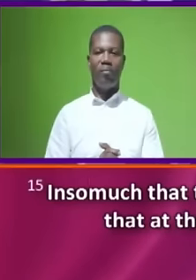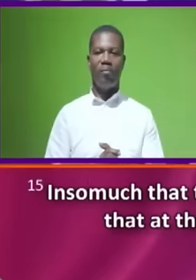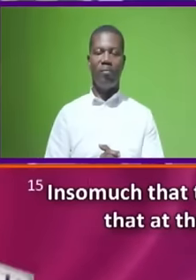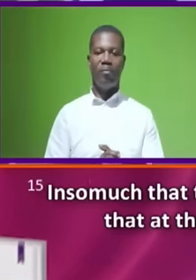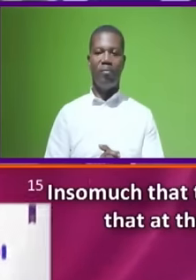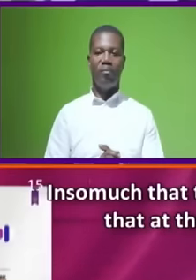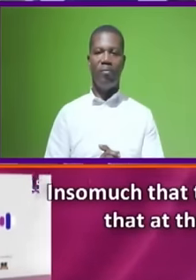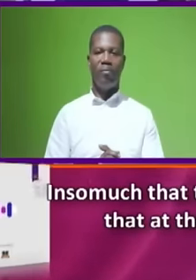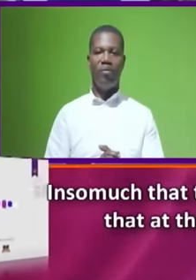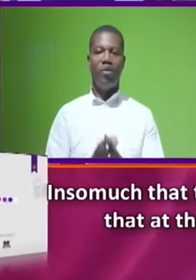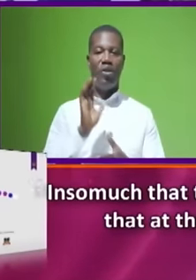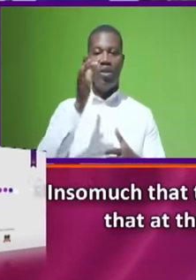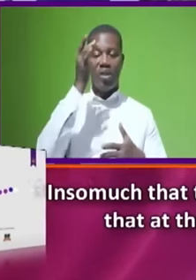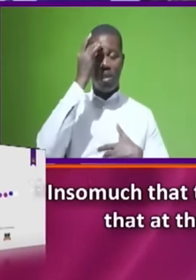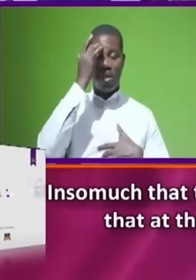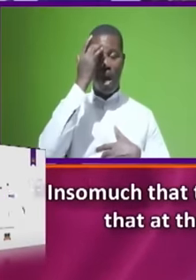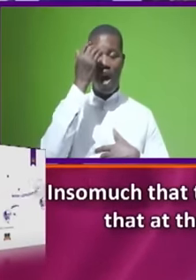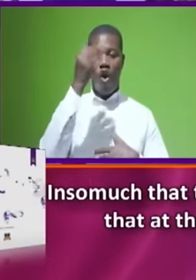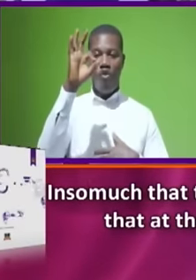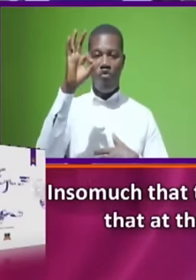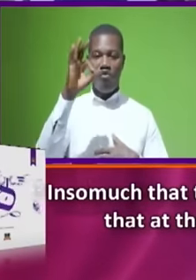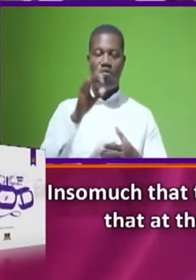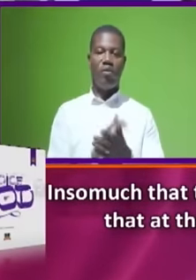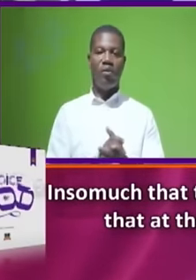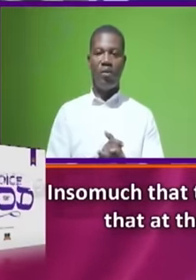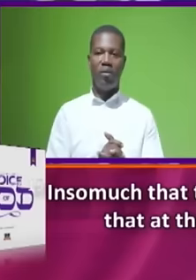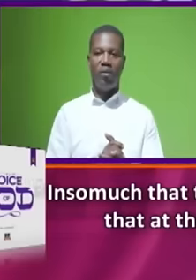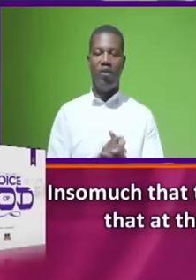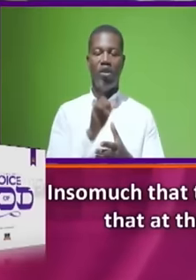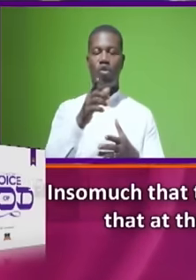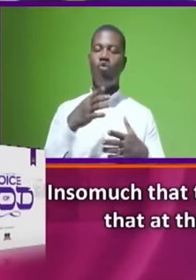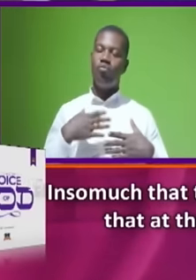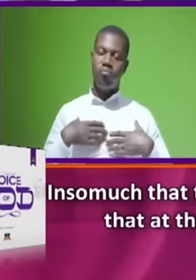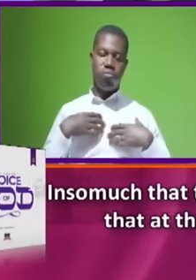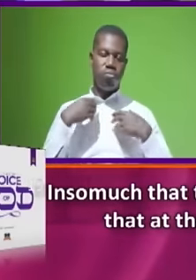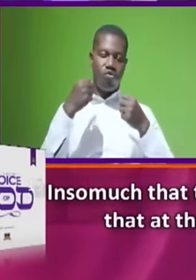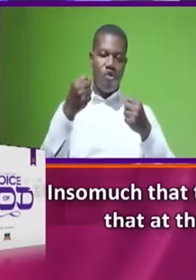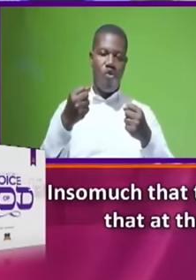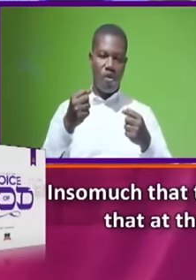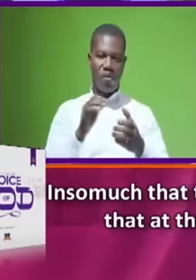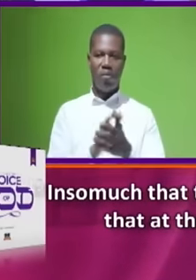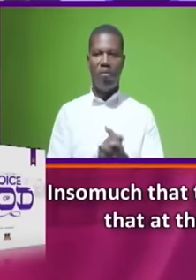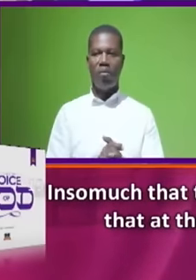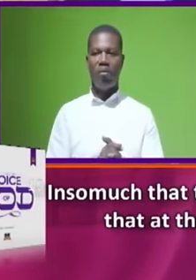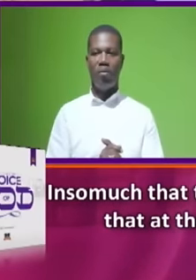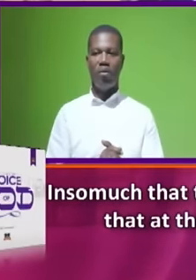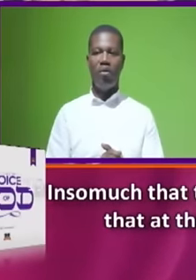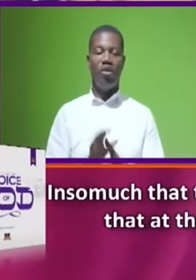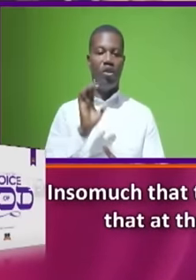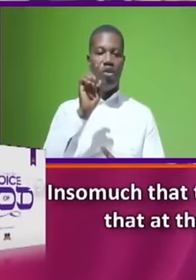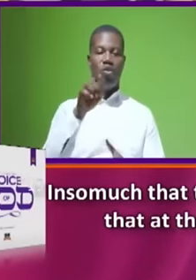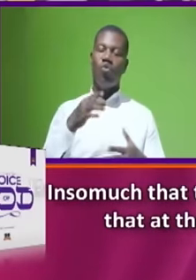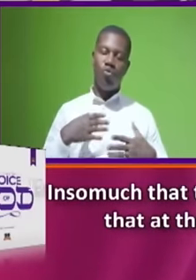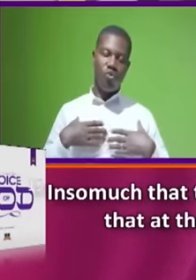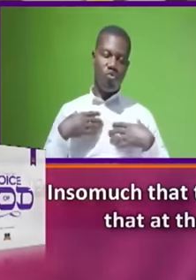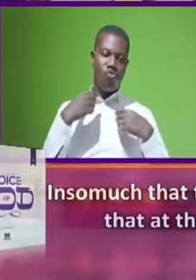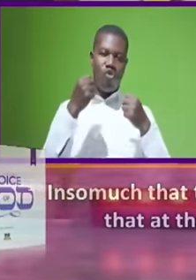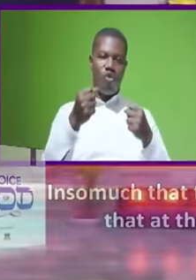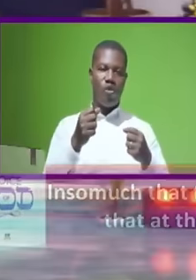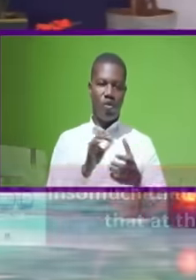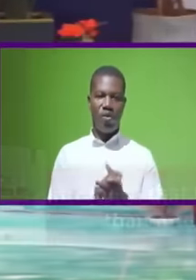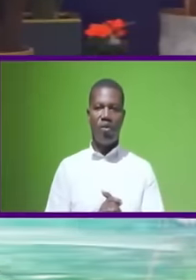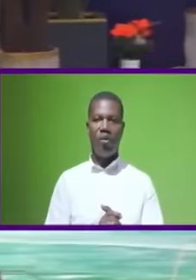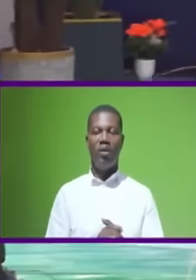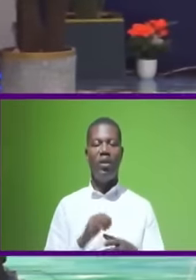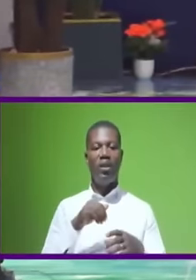Yes. Oh, you're in Tonyara. May your sickness disappear. Now, oh, Hunter. So that you shall be free. Now, oh, Hunter. So that you shall